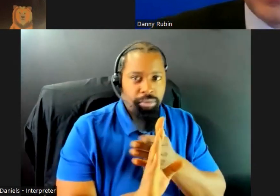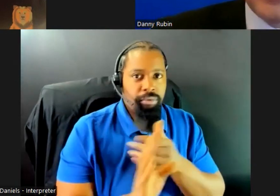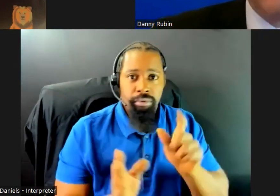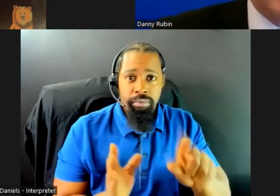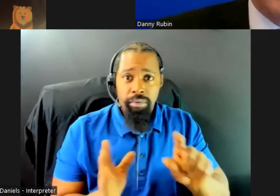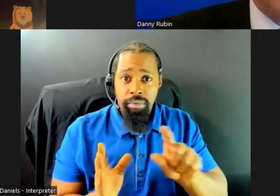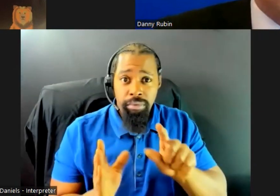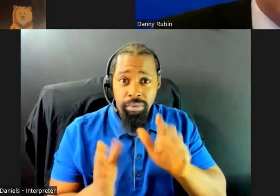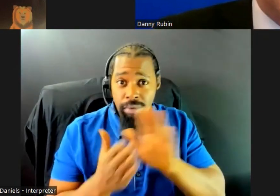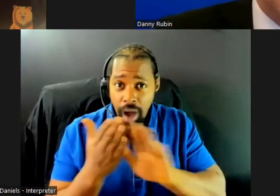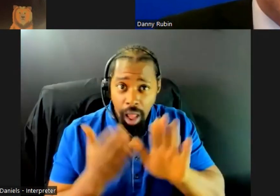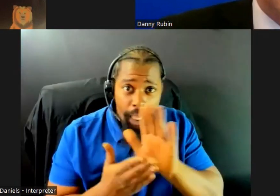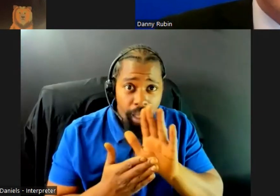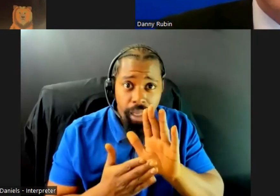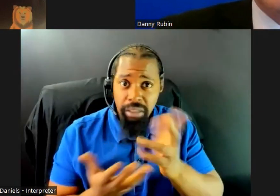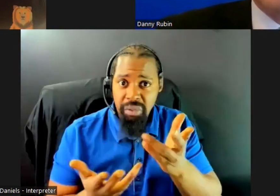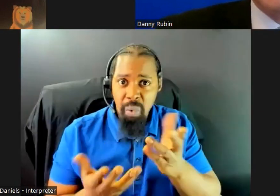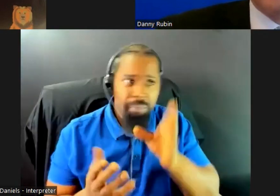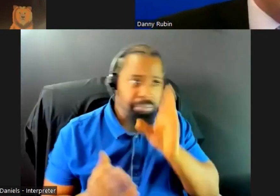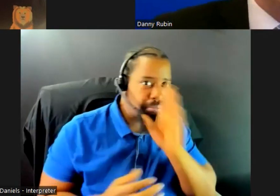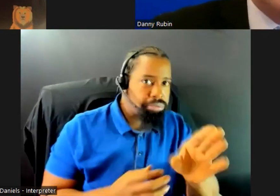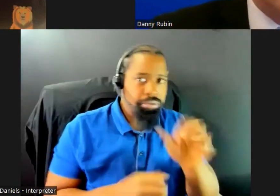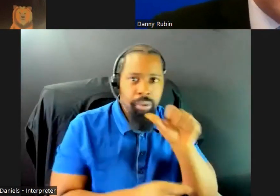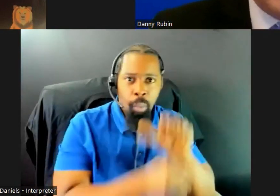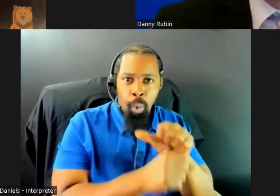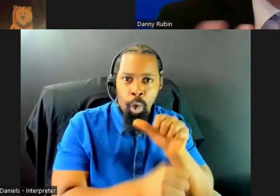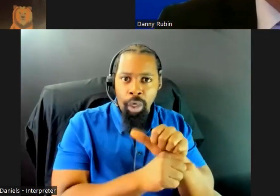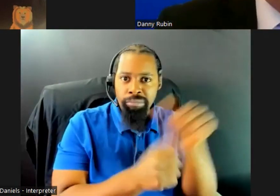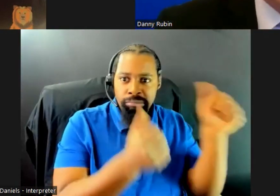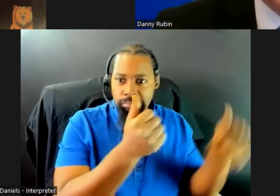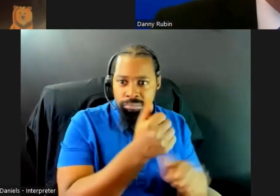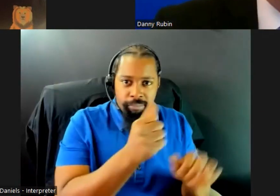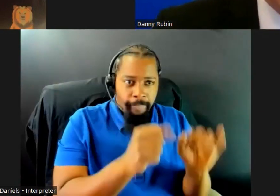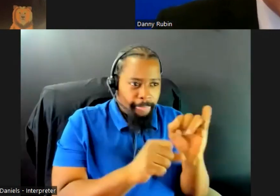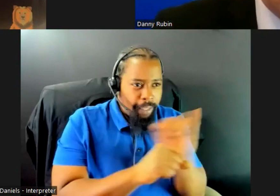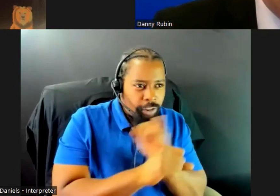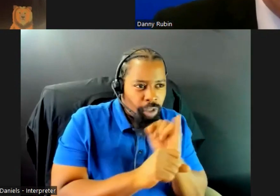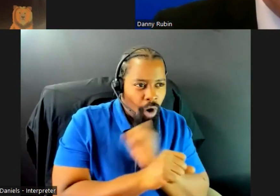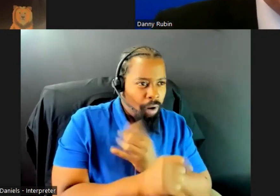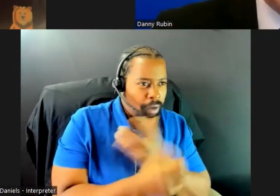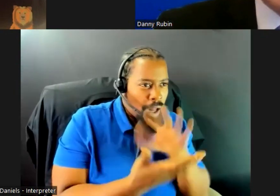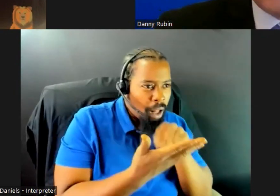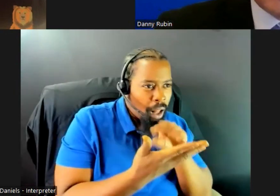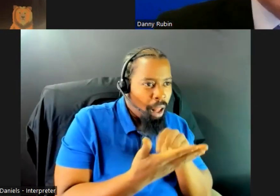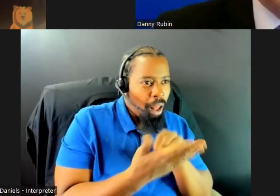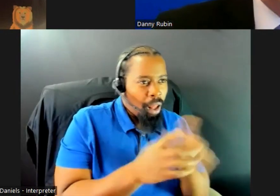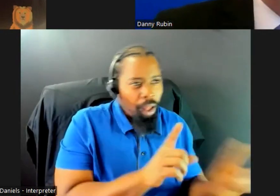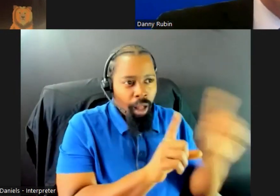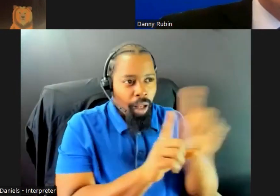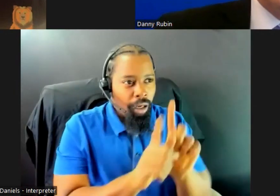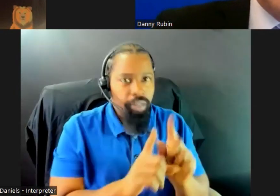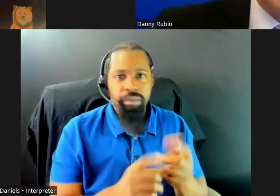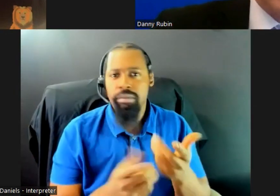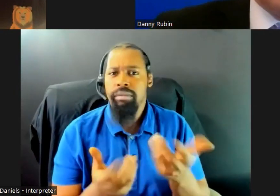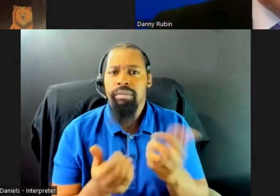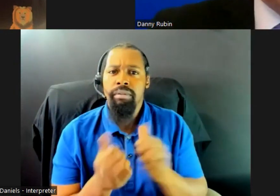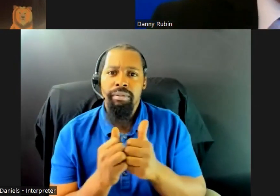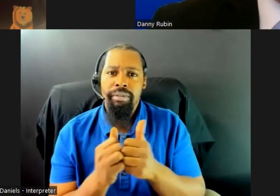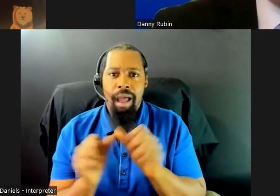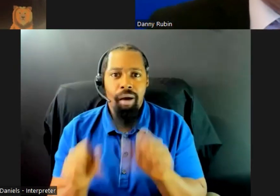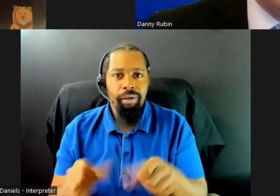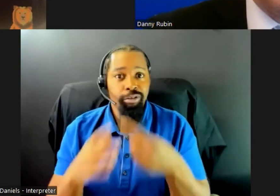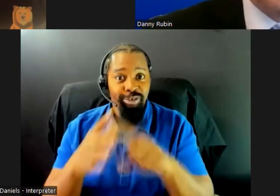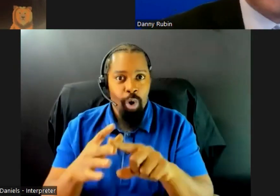start working like an apprentice? How can students get started here as they're still in high